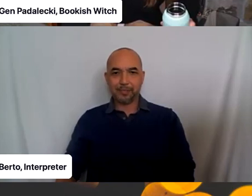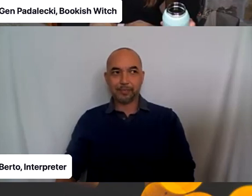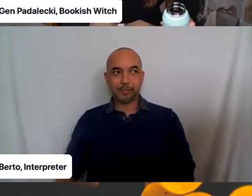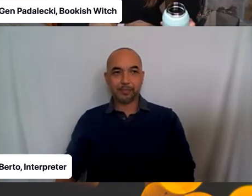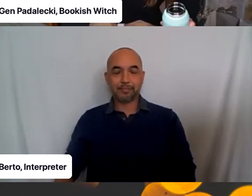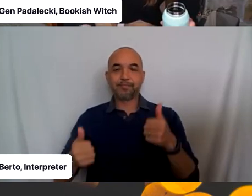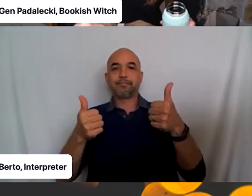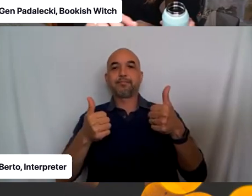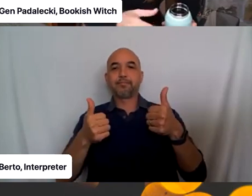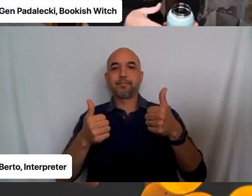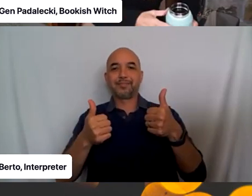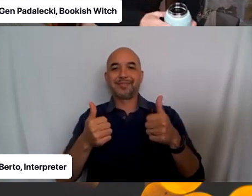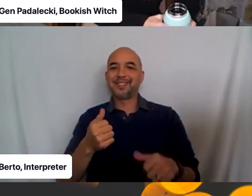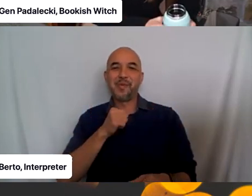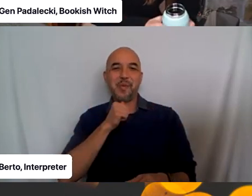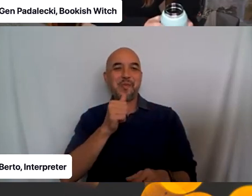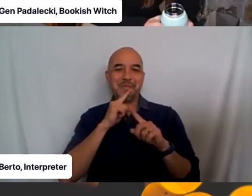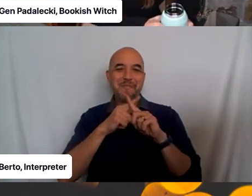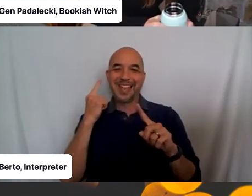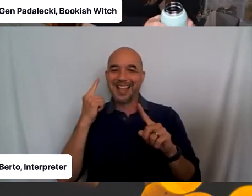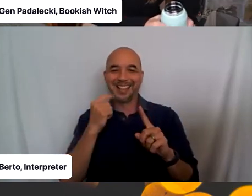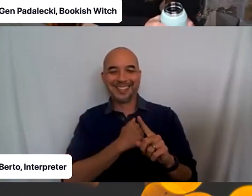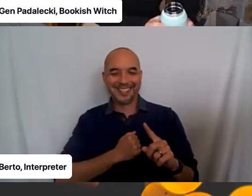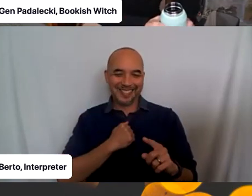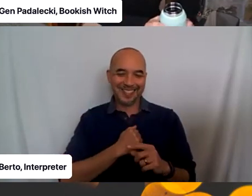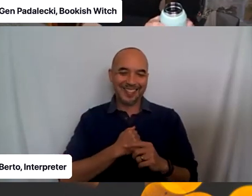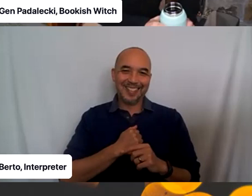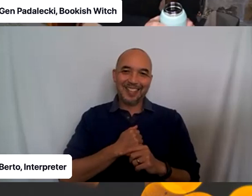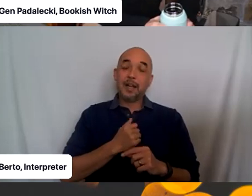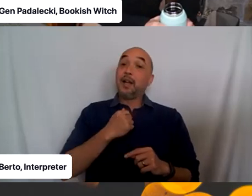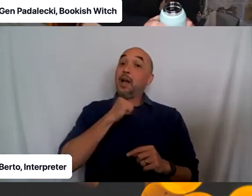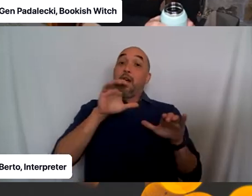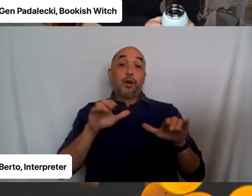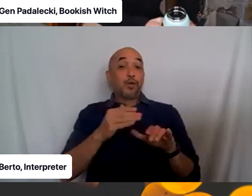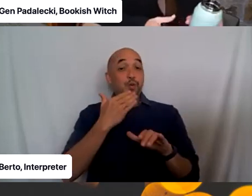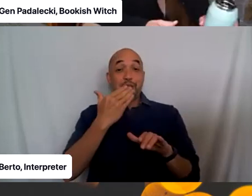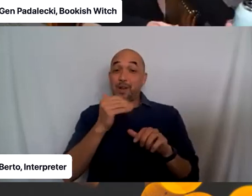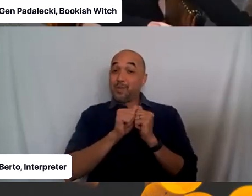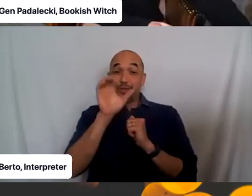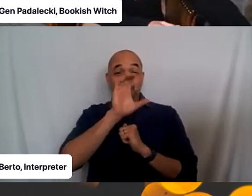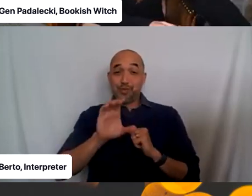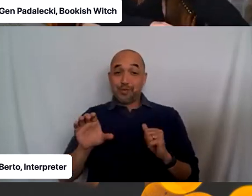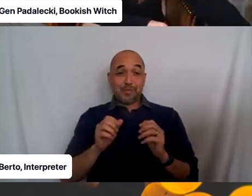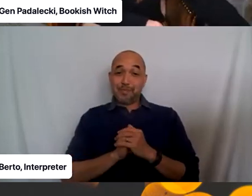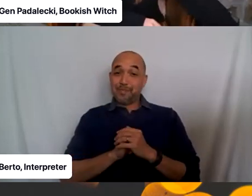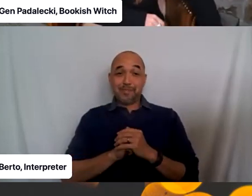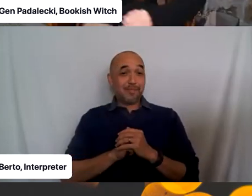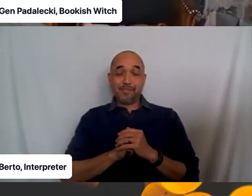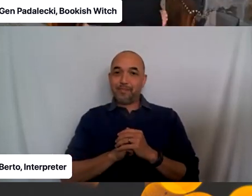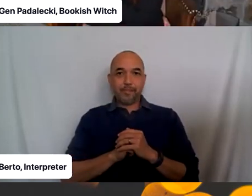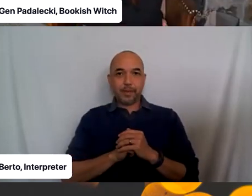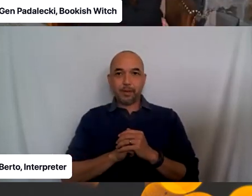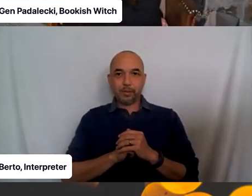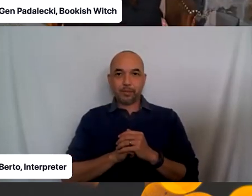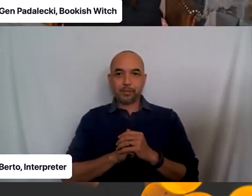Oh, there we go. I guess I wasn't turned on. Sorry. I don't do well with Zoom. But no, I didn't really have so much